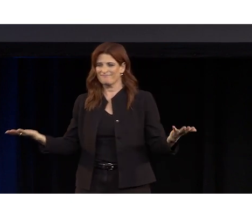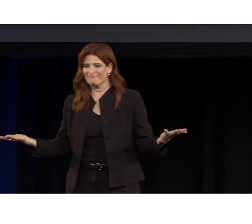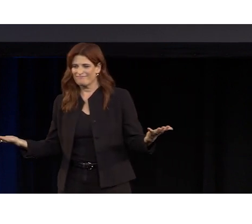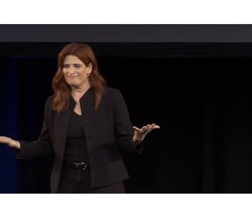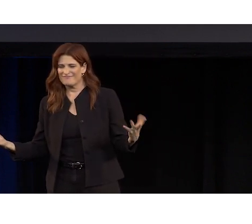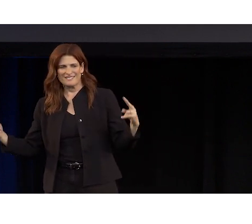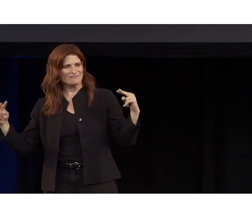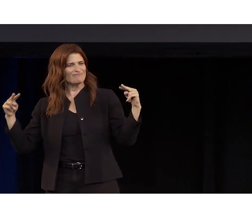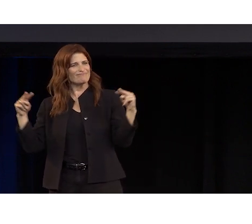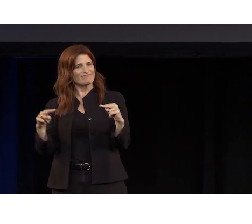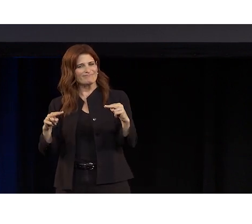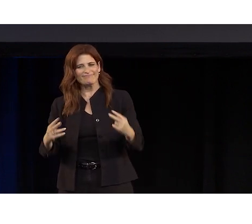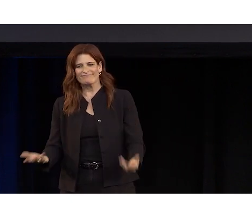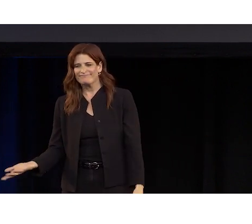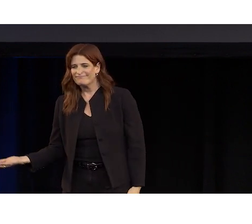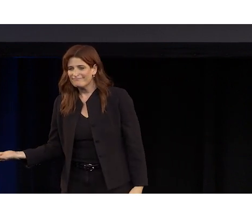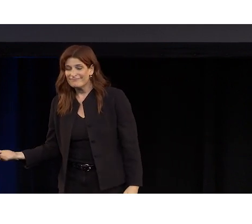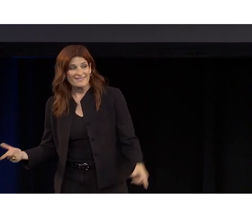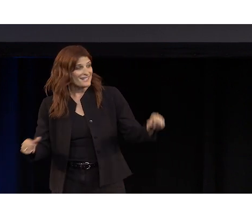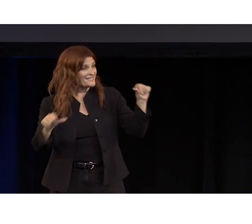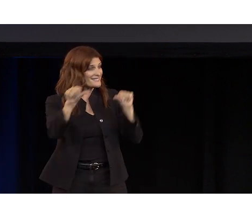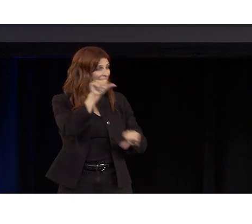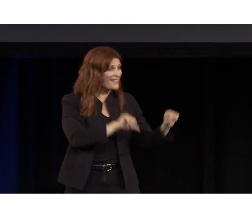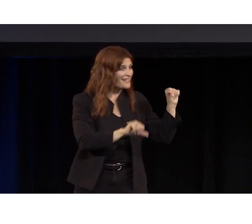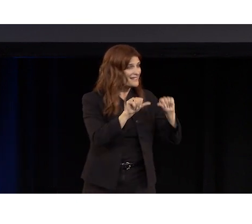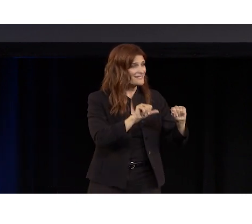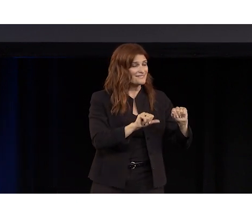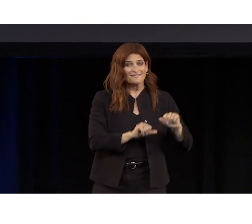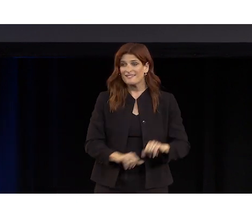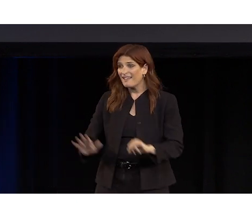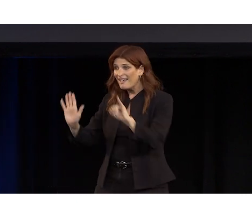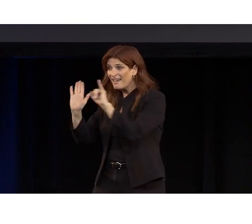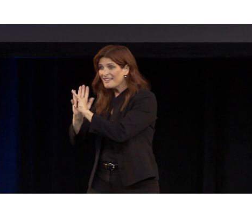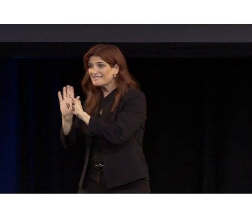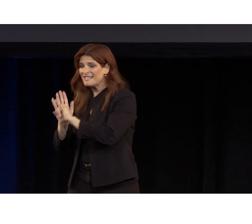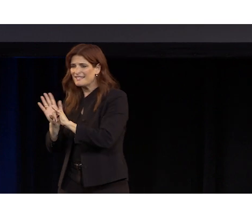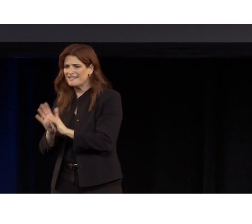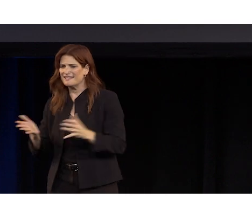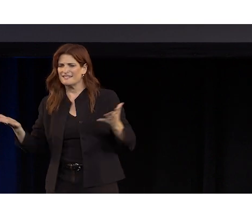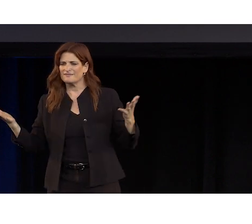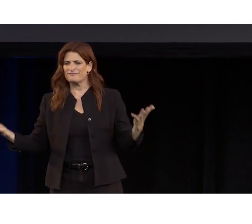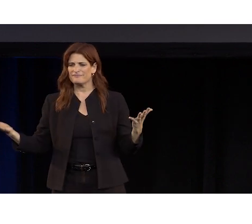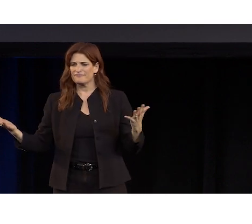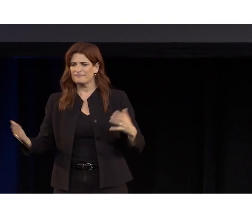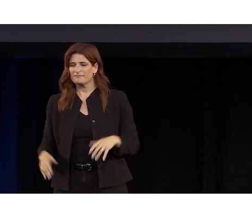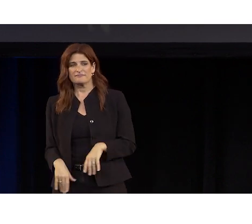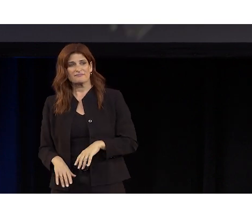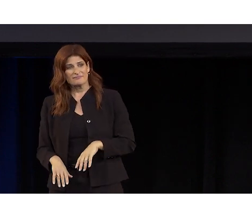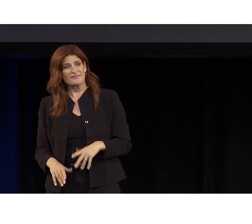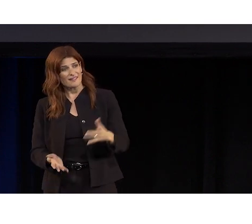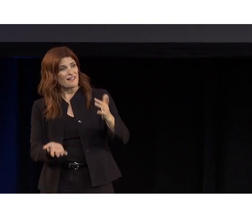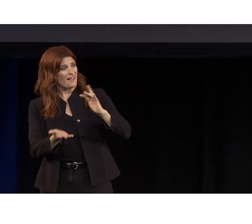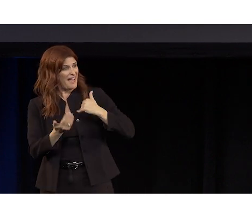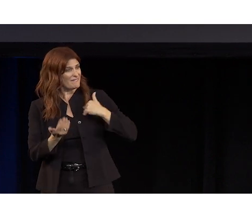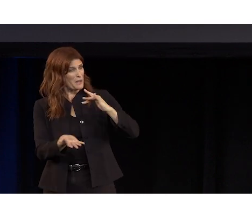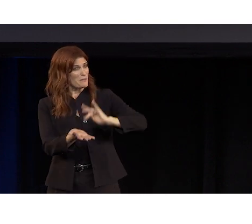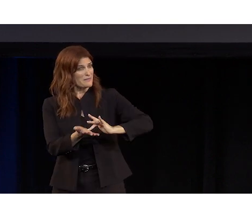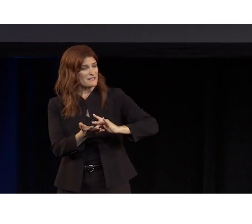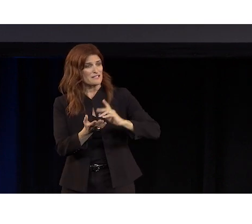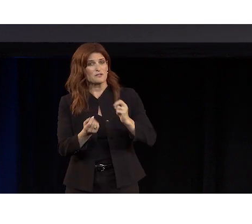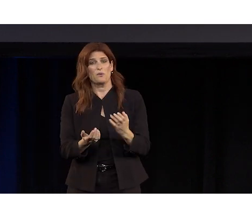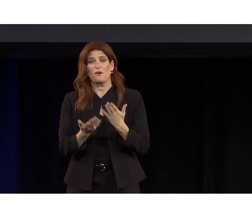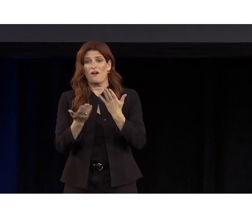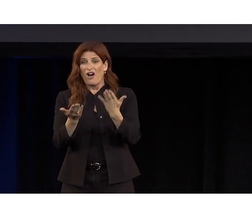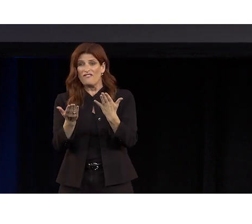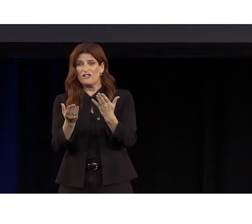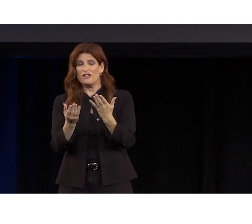here we are today, standing at the crossroads of science and identity, where medicine offers